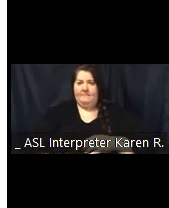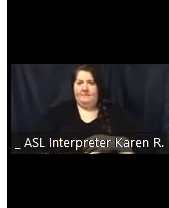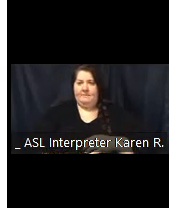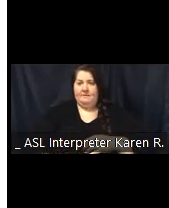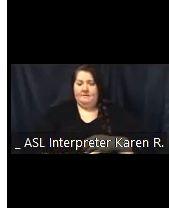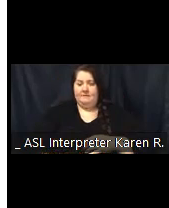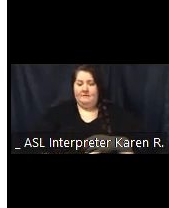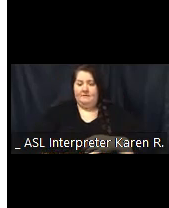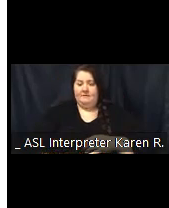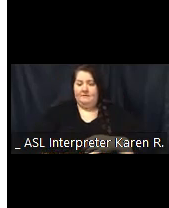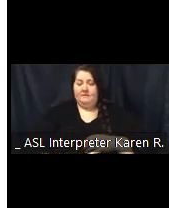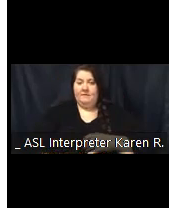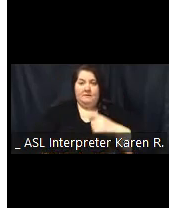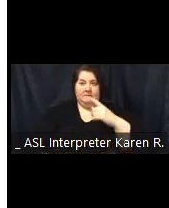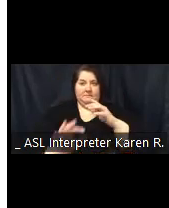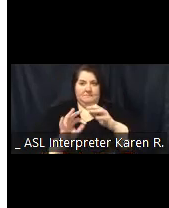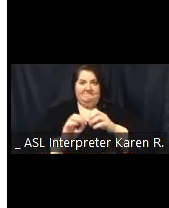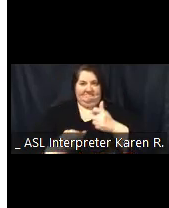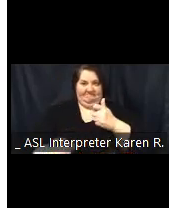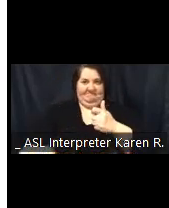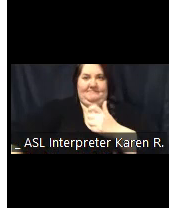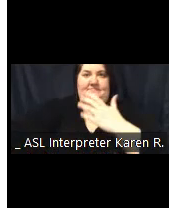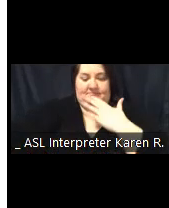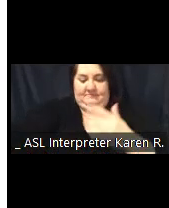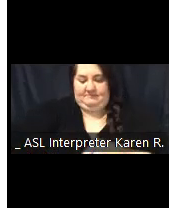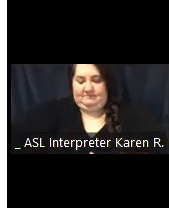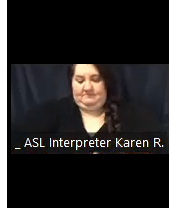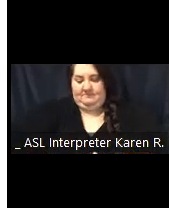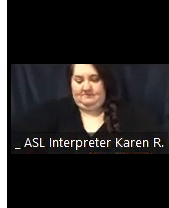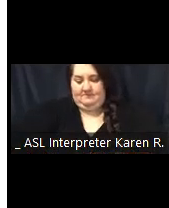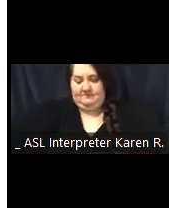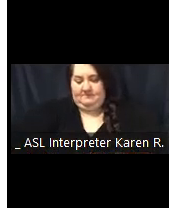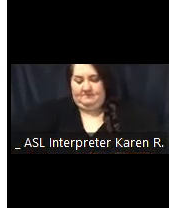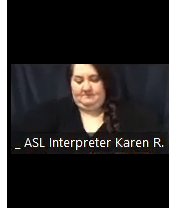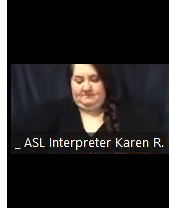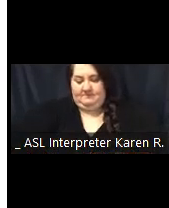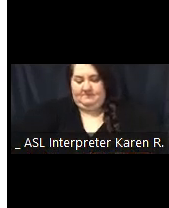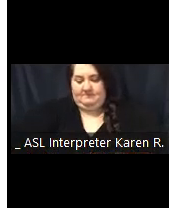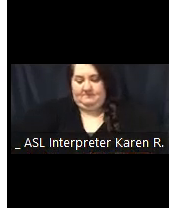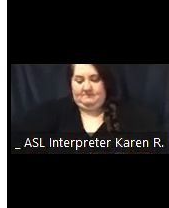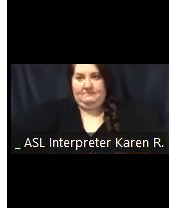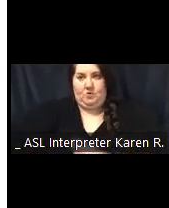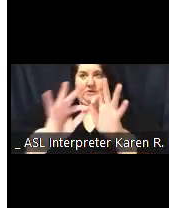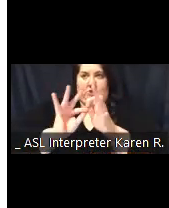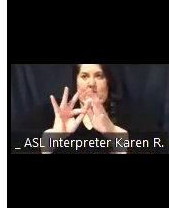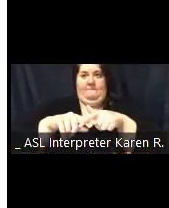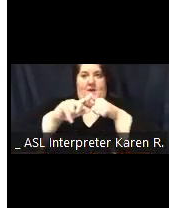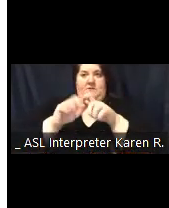Can we pause for a brief interpreter switch, please? And can interpreter Jackie be spotlit?